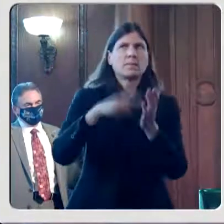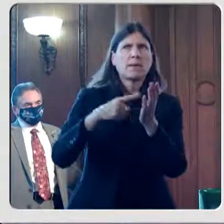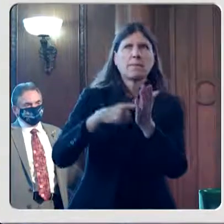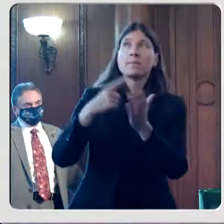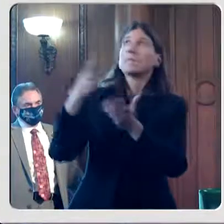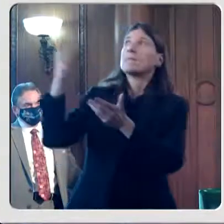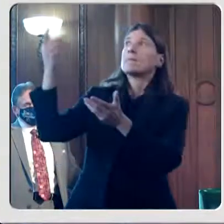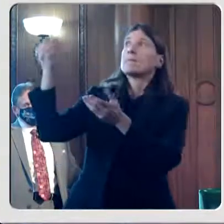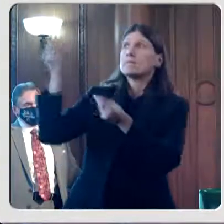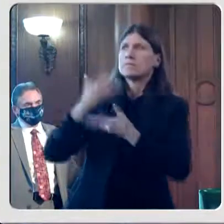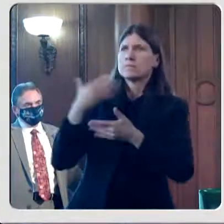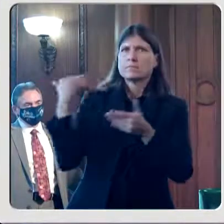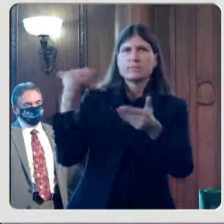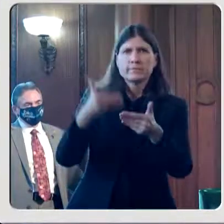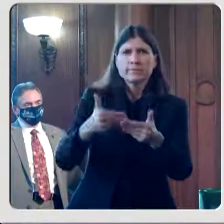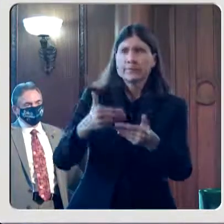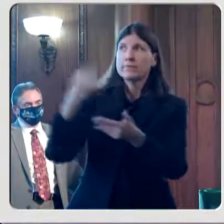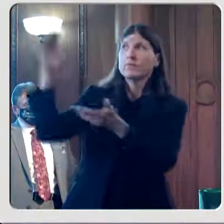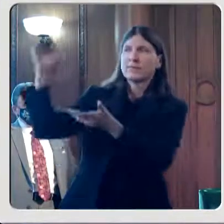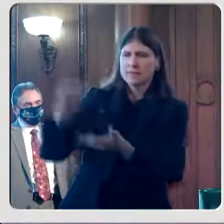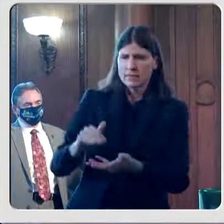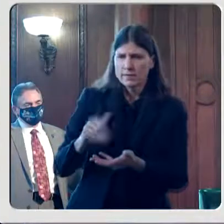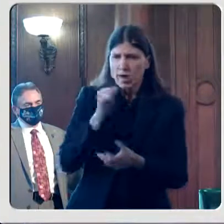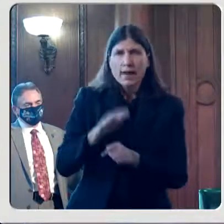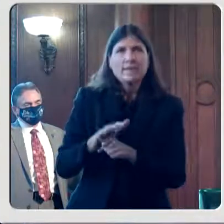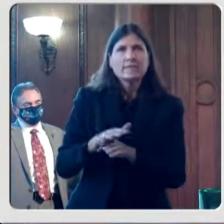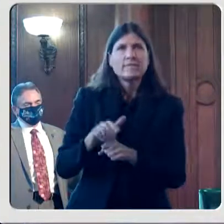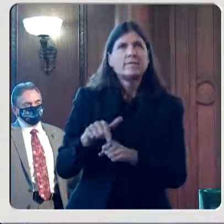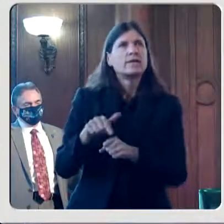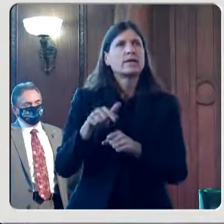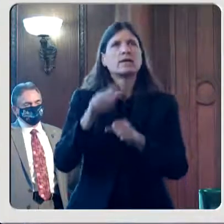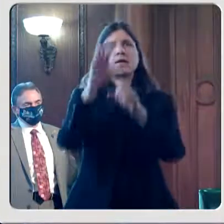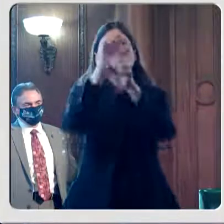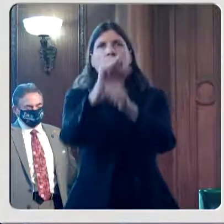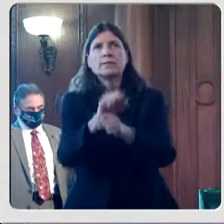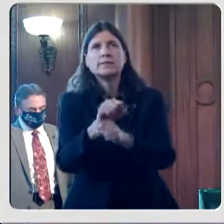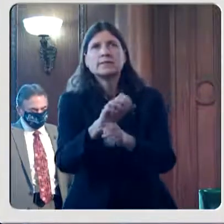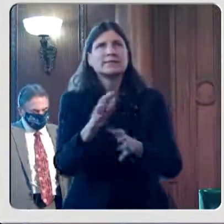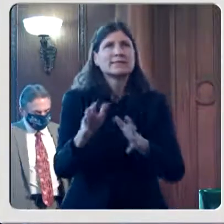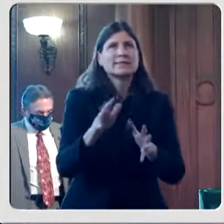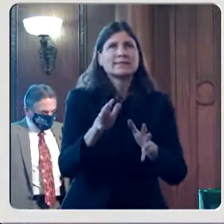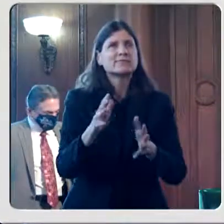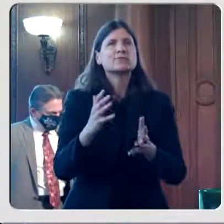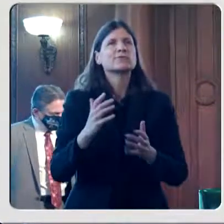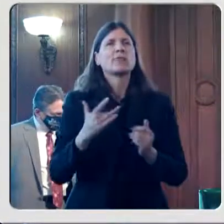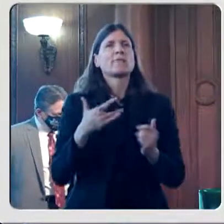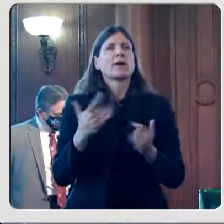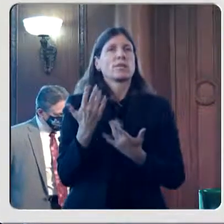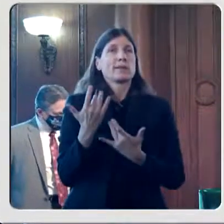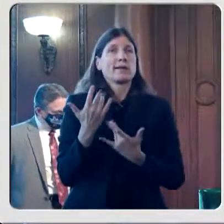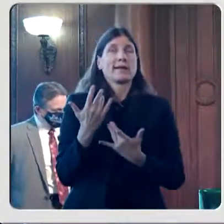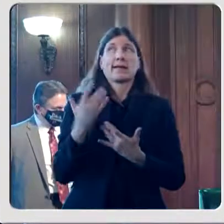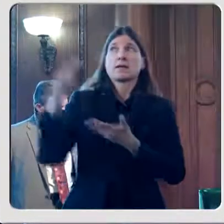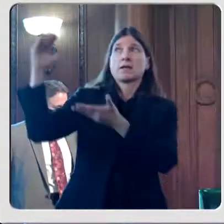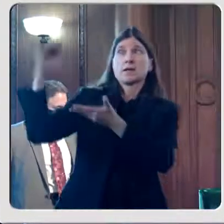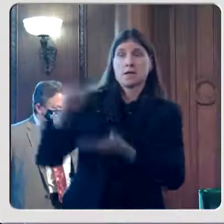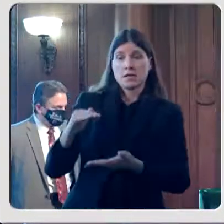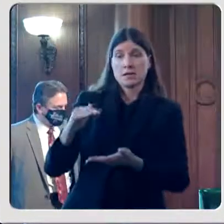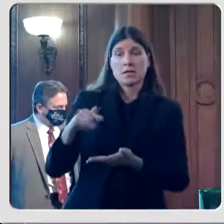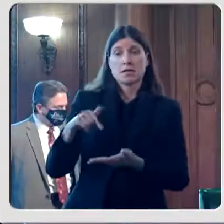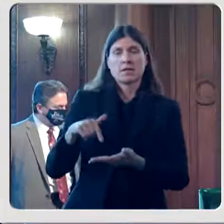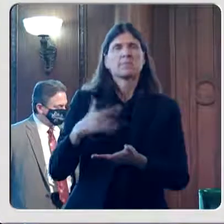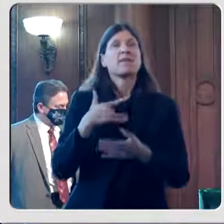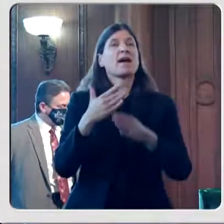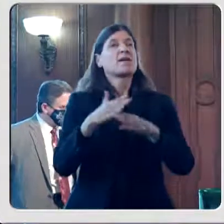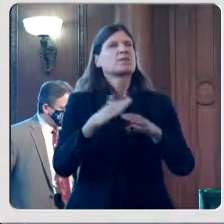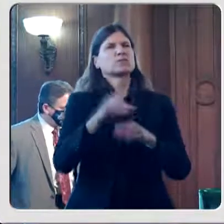early on if we were even going to get that. Now the communication and the process of request and delivery has been much